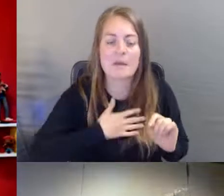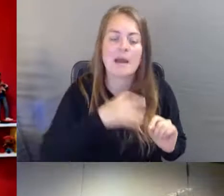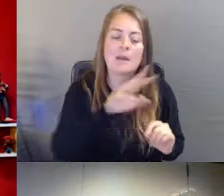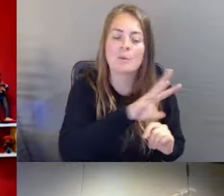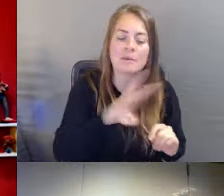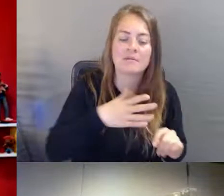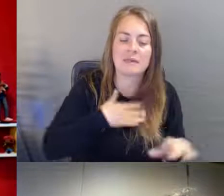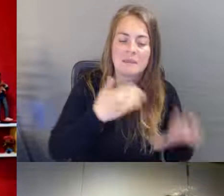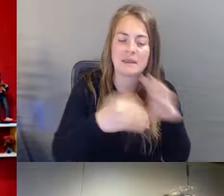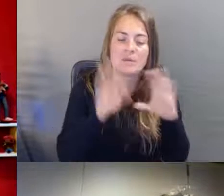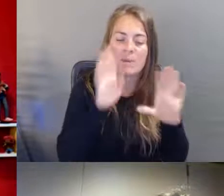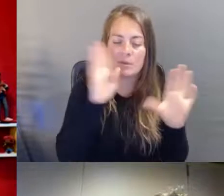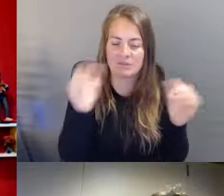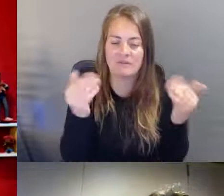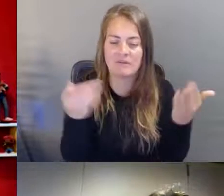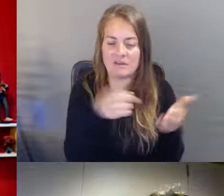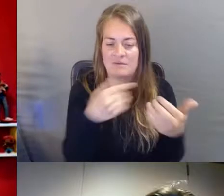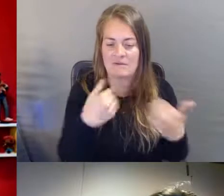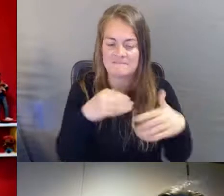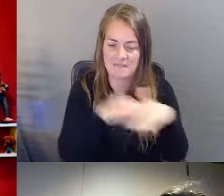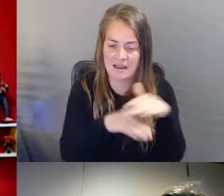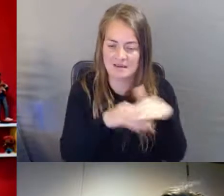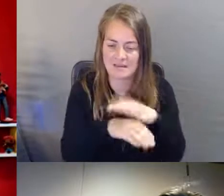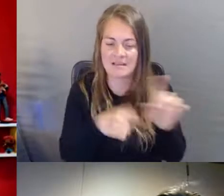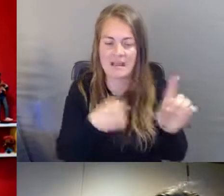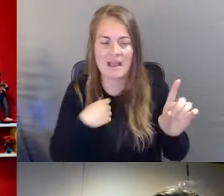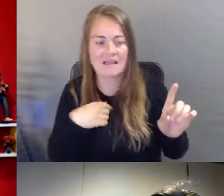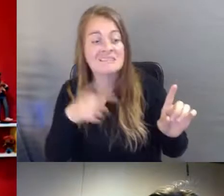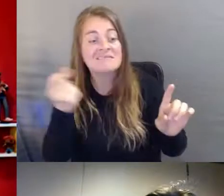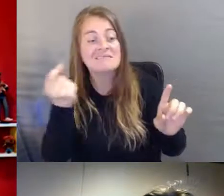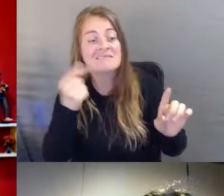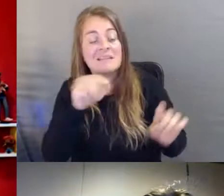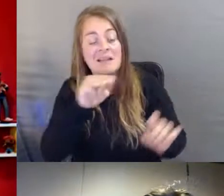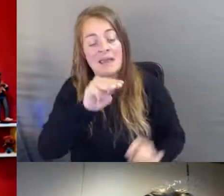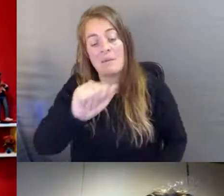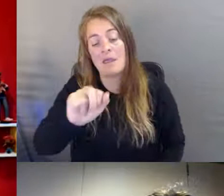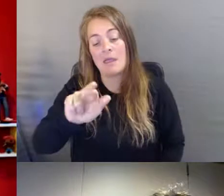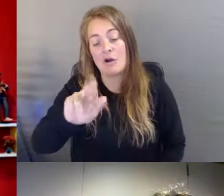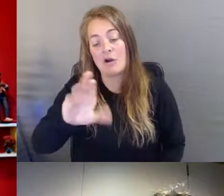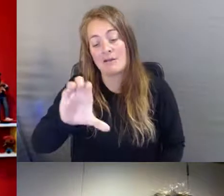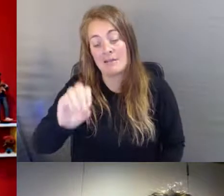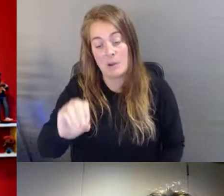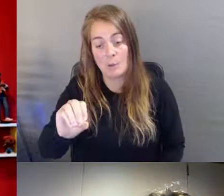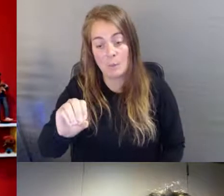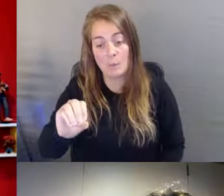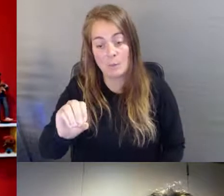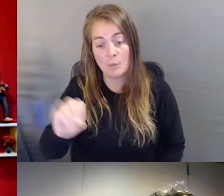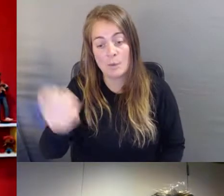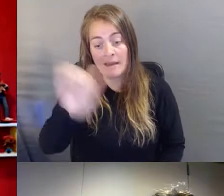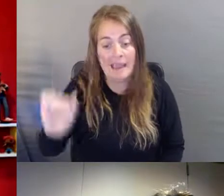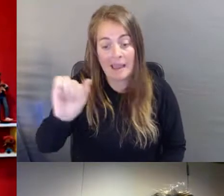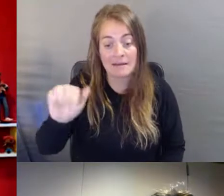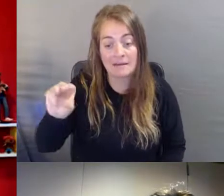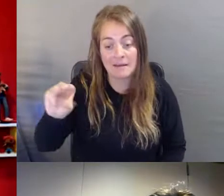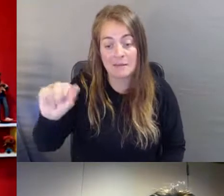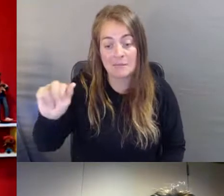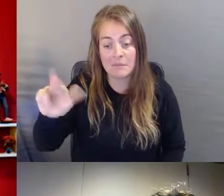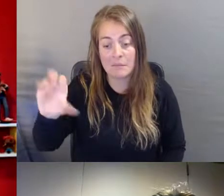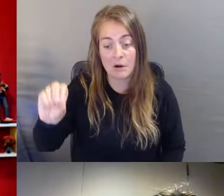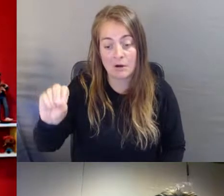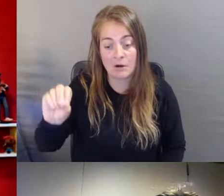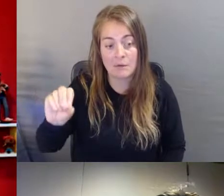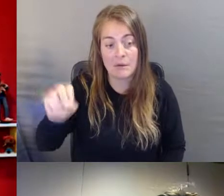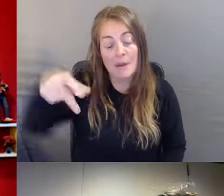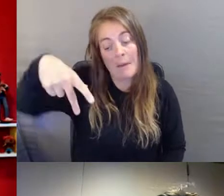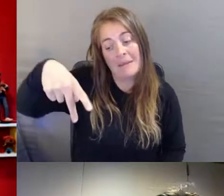be provided. You can reach me. I'll just say it. You can reach me at Marco, M-A-R-C-O, at Marco, M-A-R-C-O,